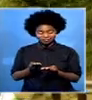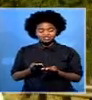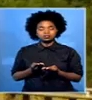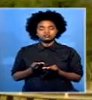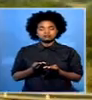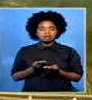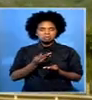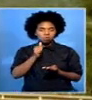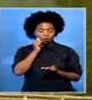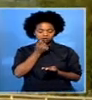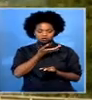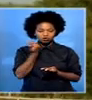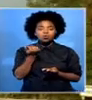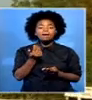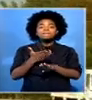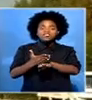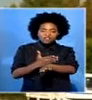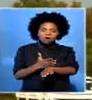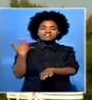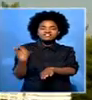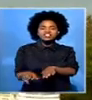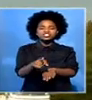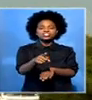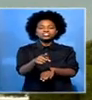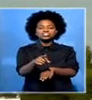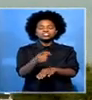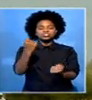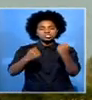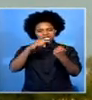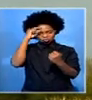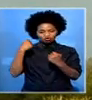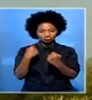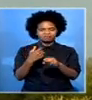drunk driving case against him in Gauteng. Sipho Stirman, SABC News.